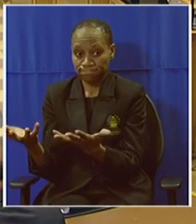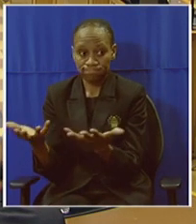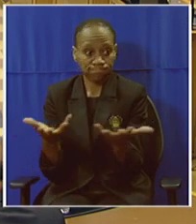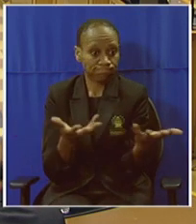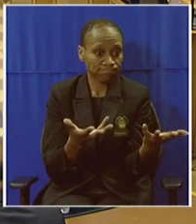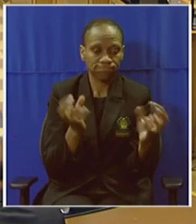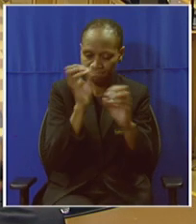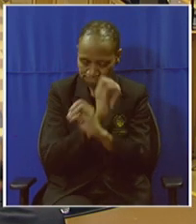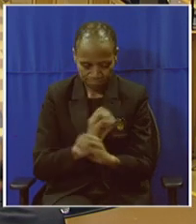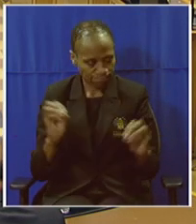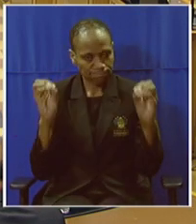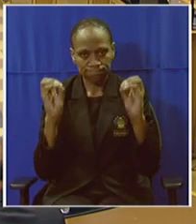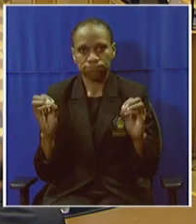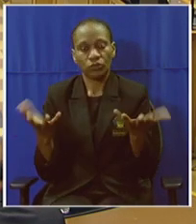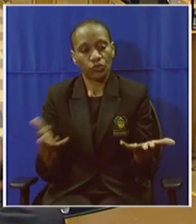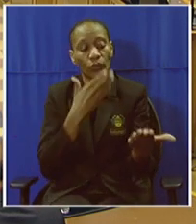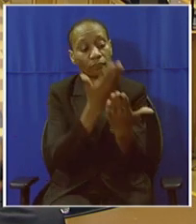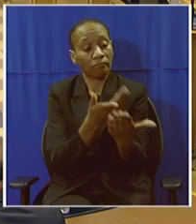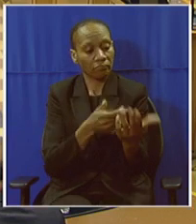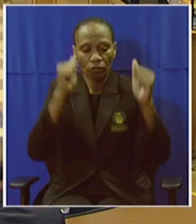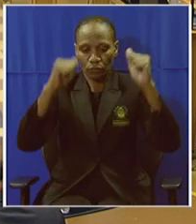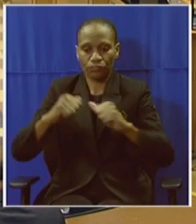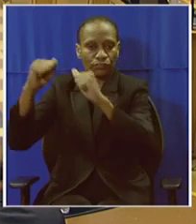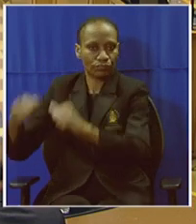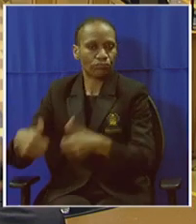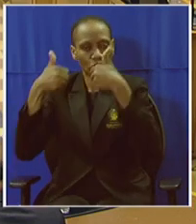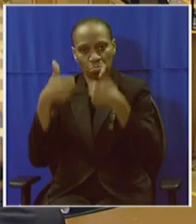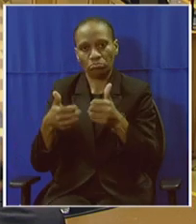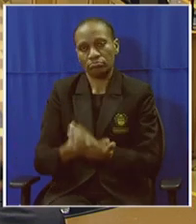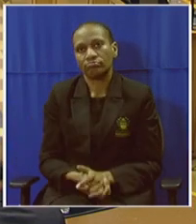No objections. The motion agreed to.